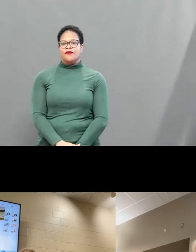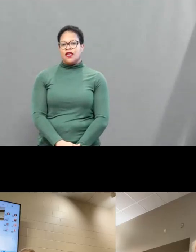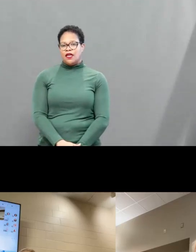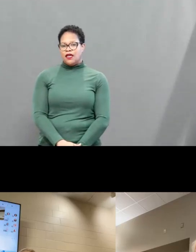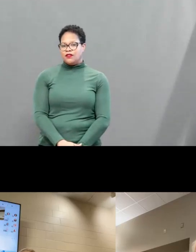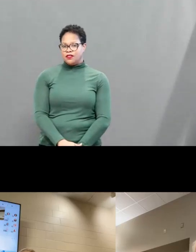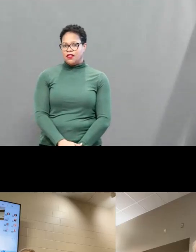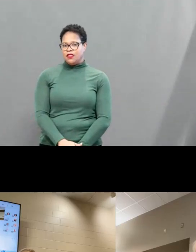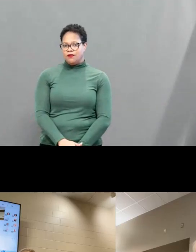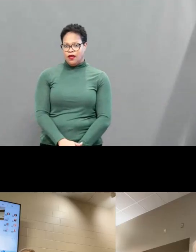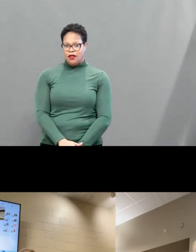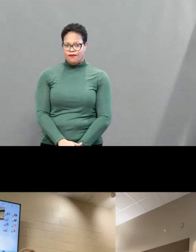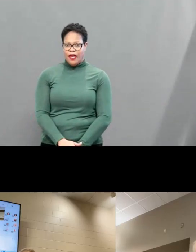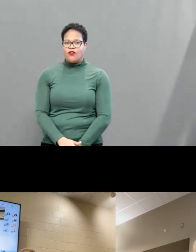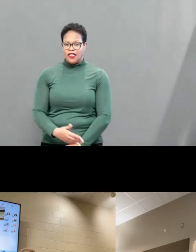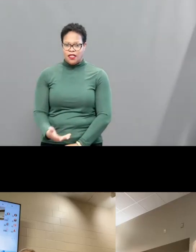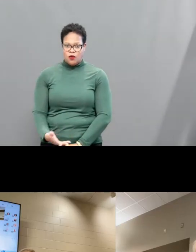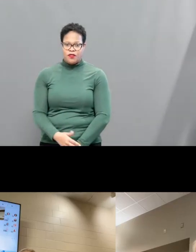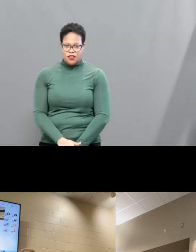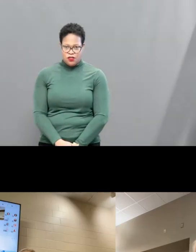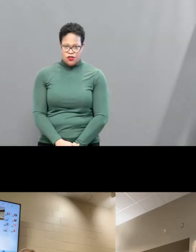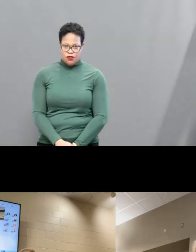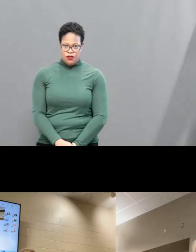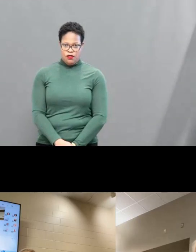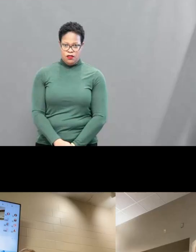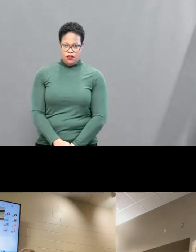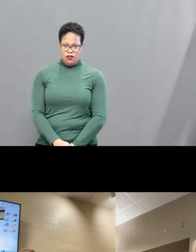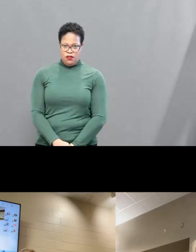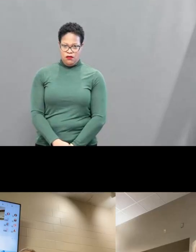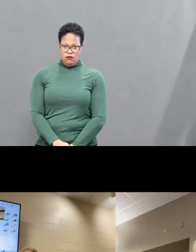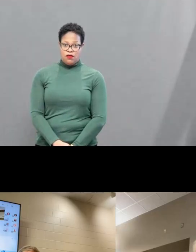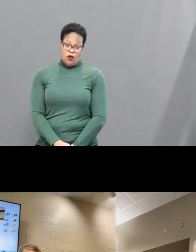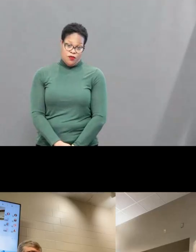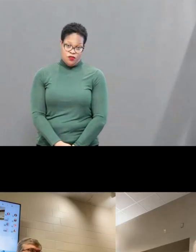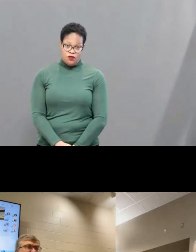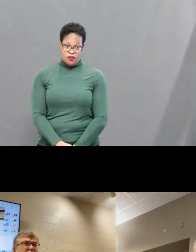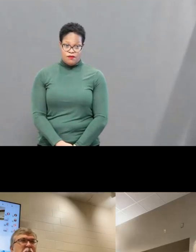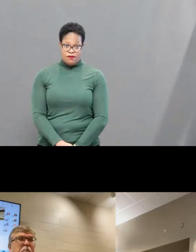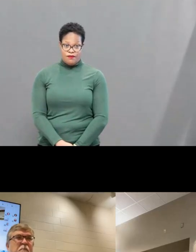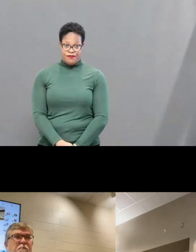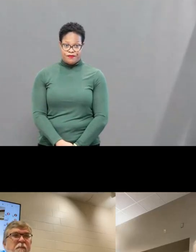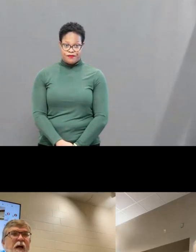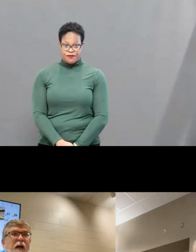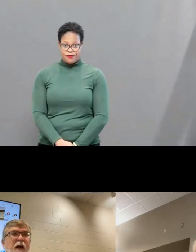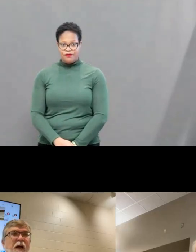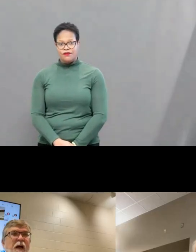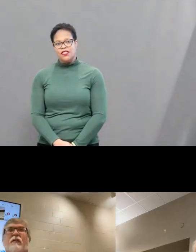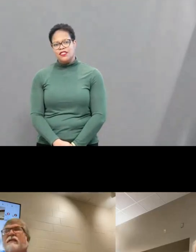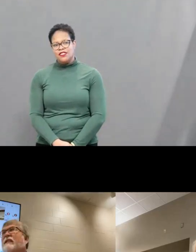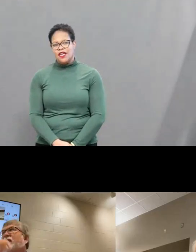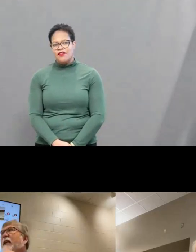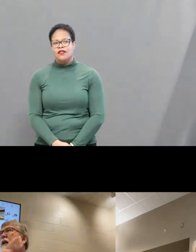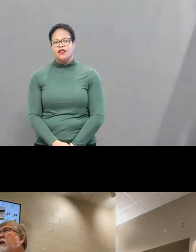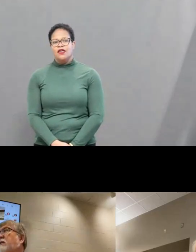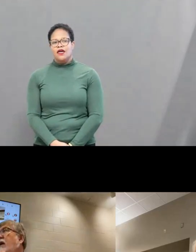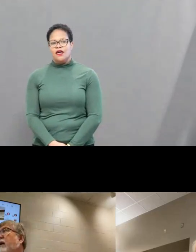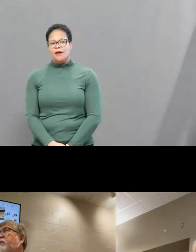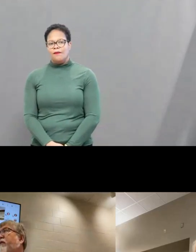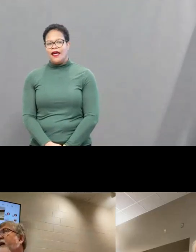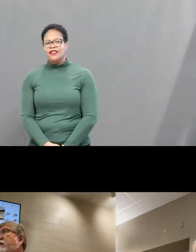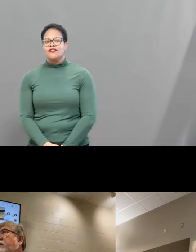deficits, and to see how they can help the teachers help the students. This is